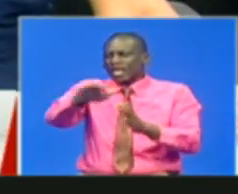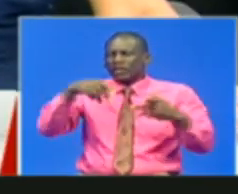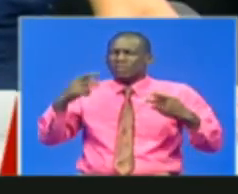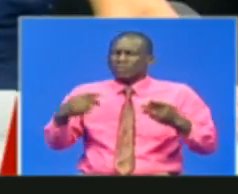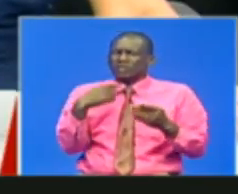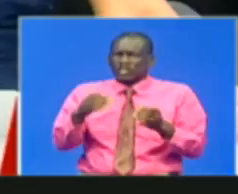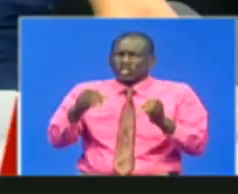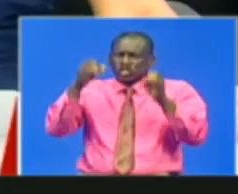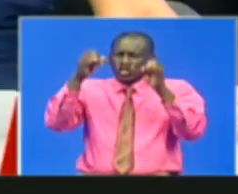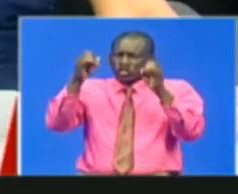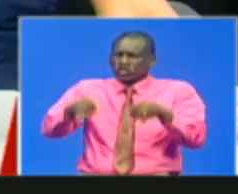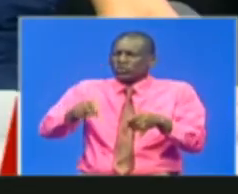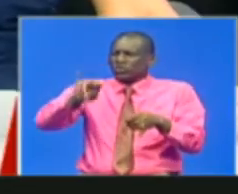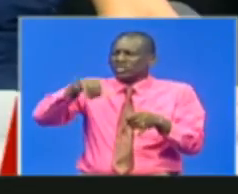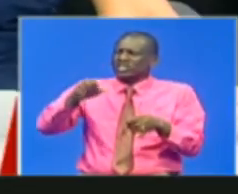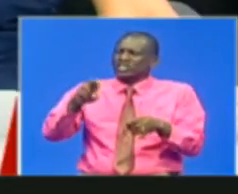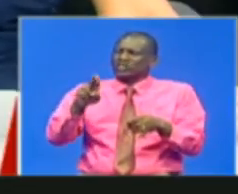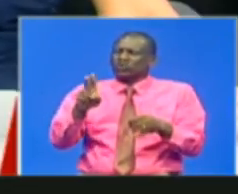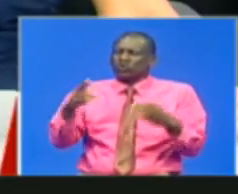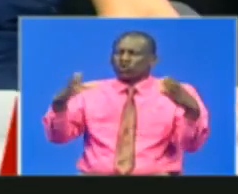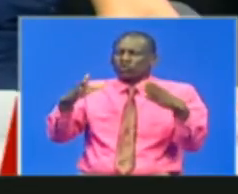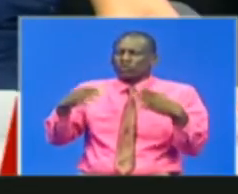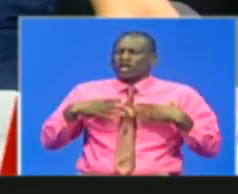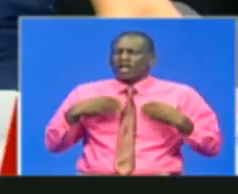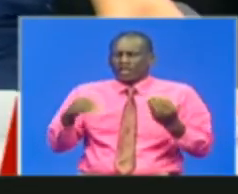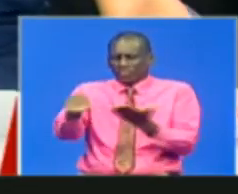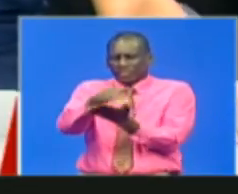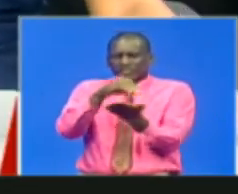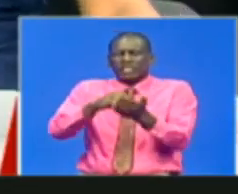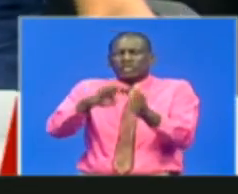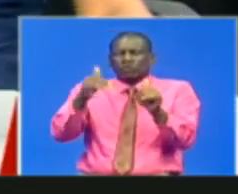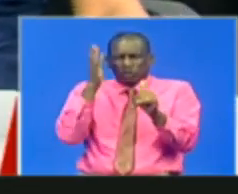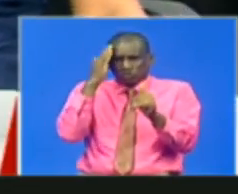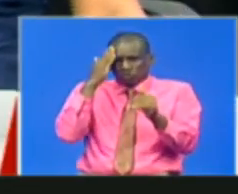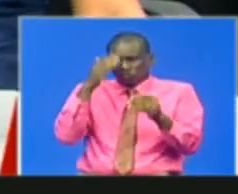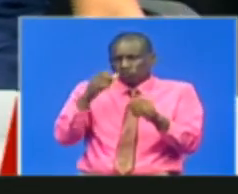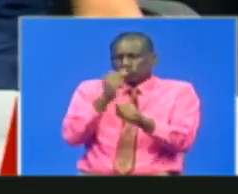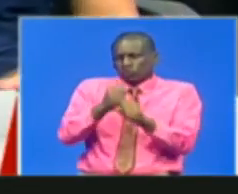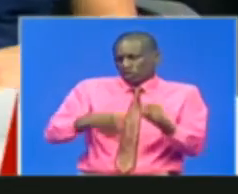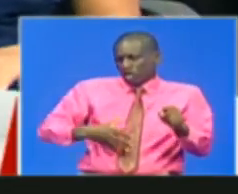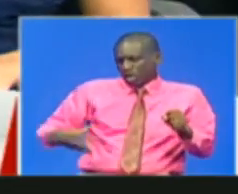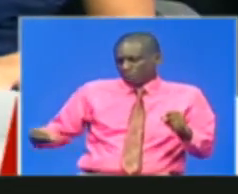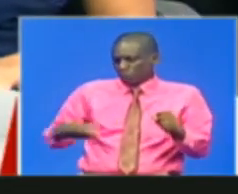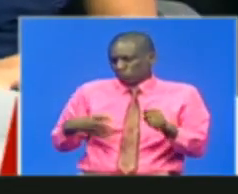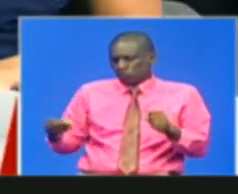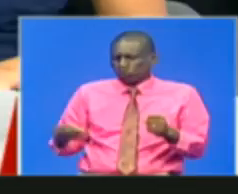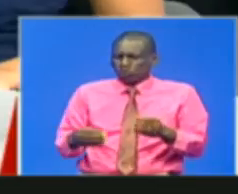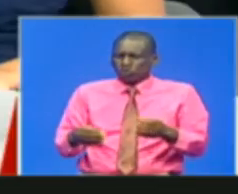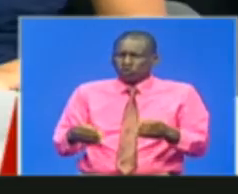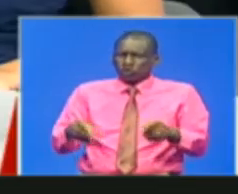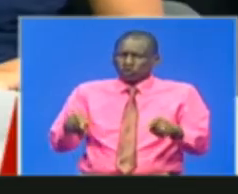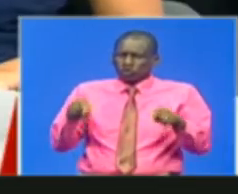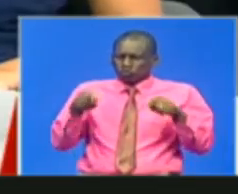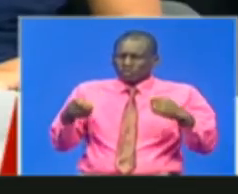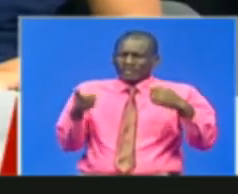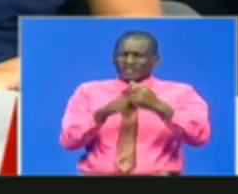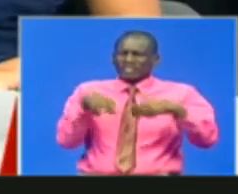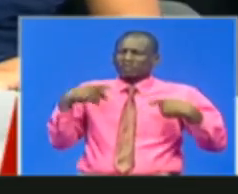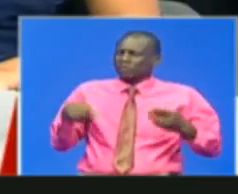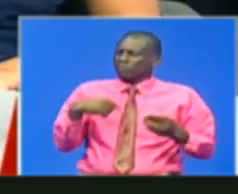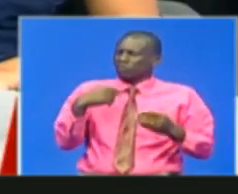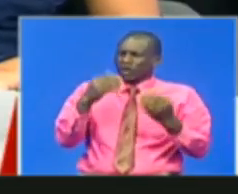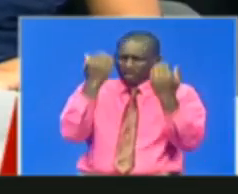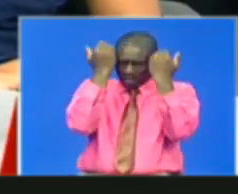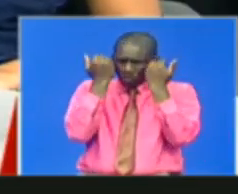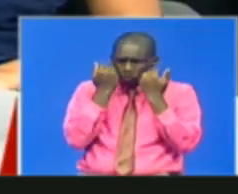New Njiru Community Health Center is popular for abortion services. And today, six people accused of facilitating the botched